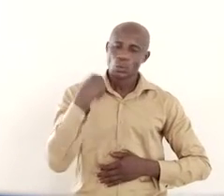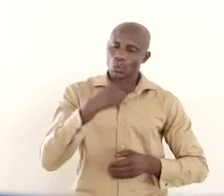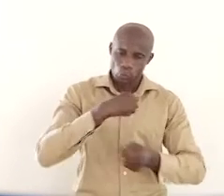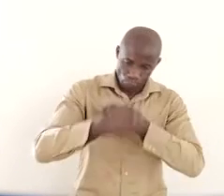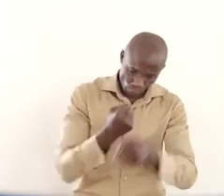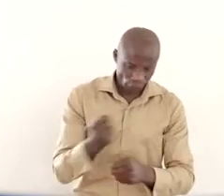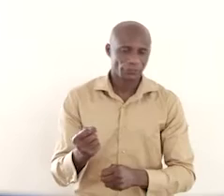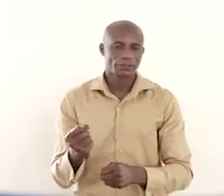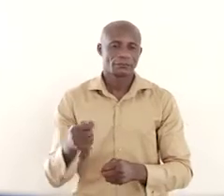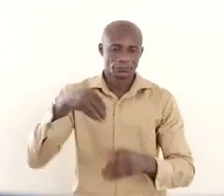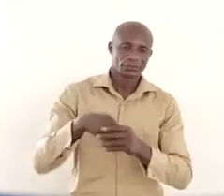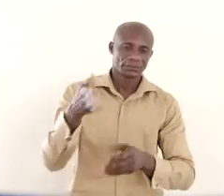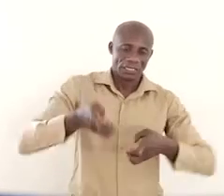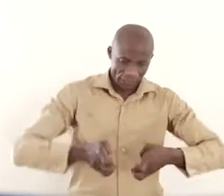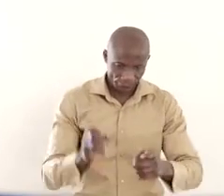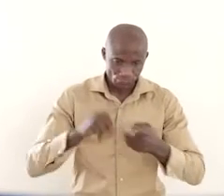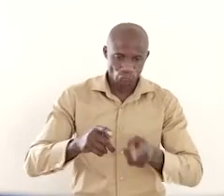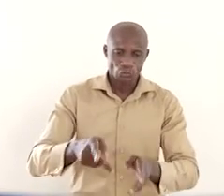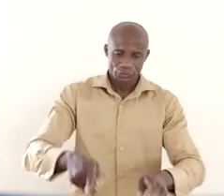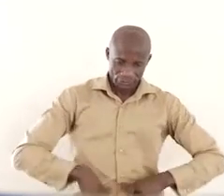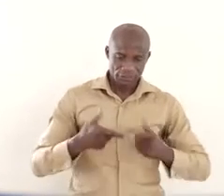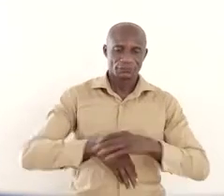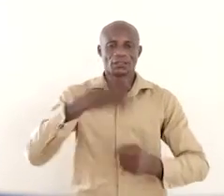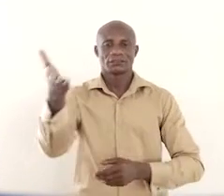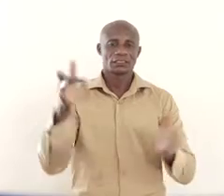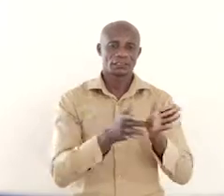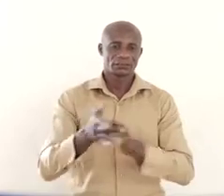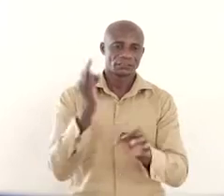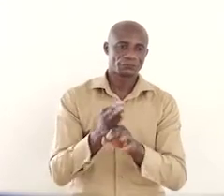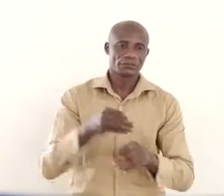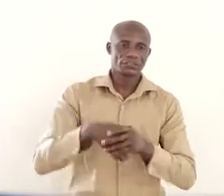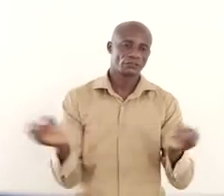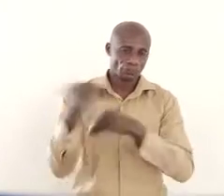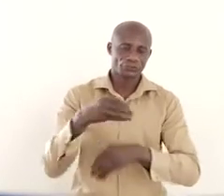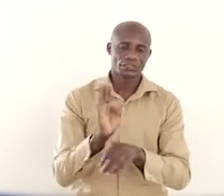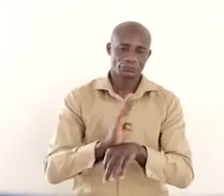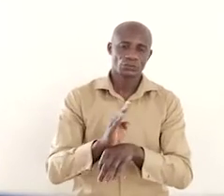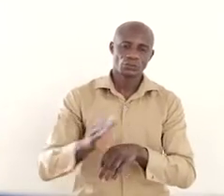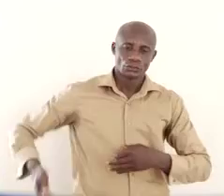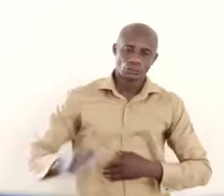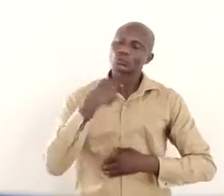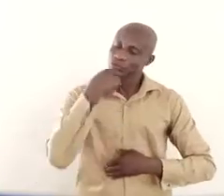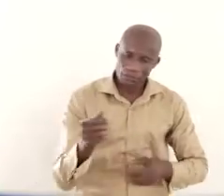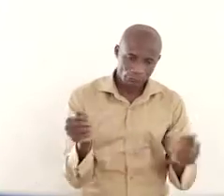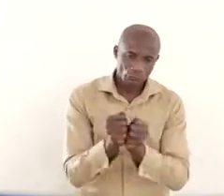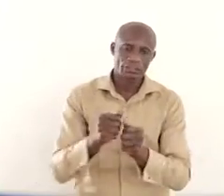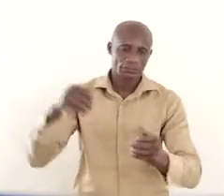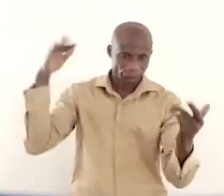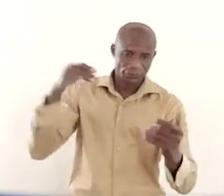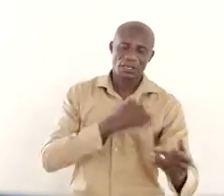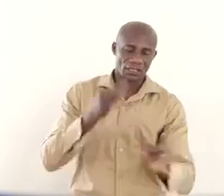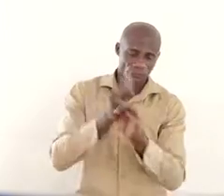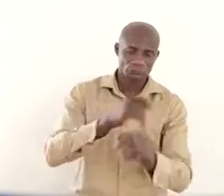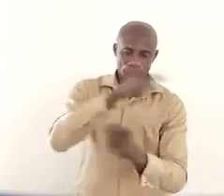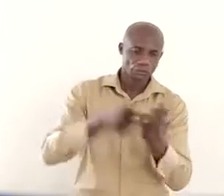corruption, who suffer terribly in their effort to live out their Christian faith in the office and in business, should say with faith and